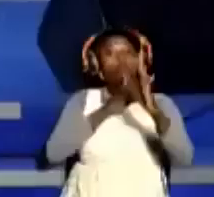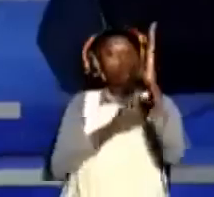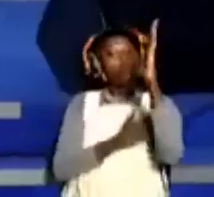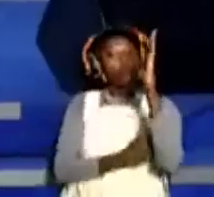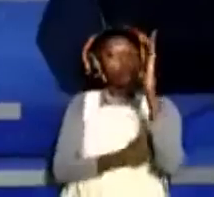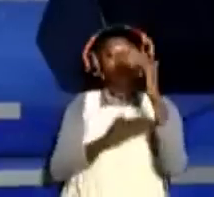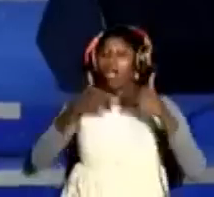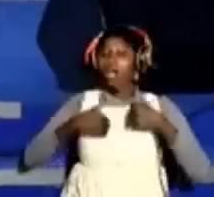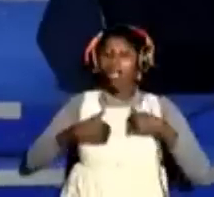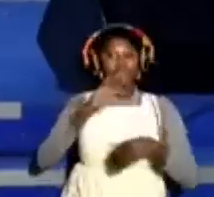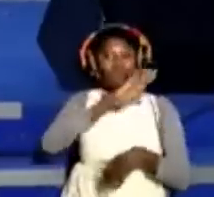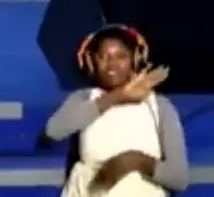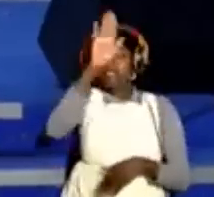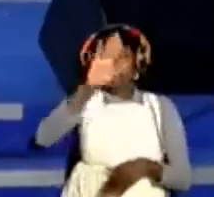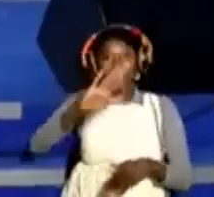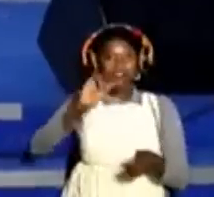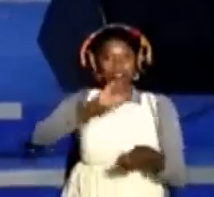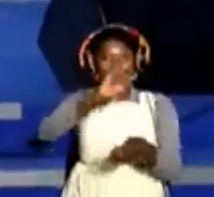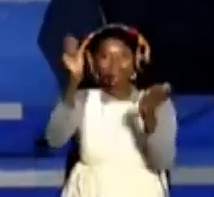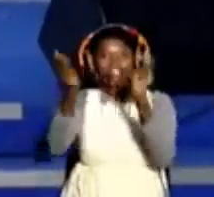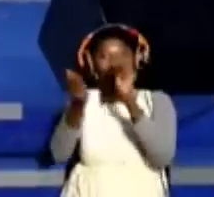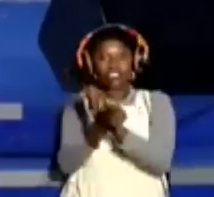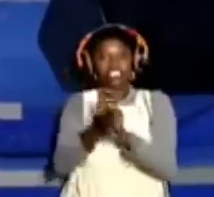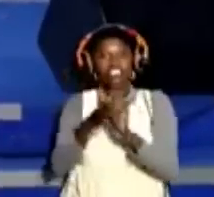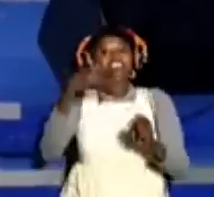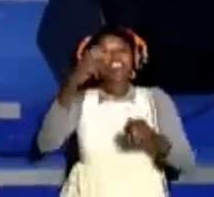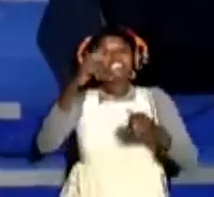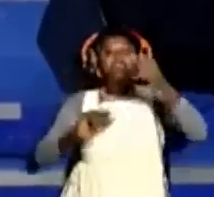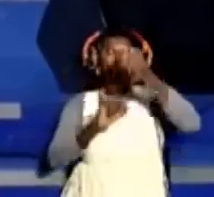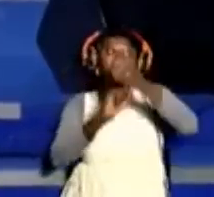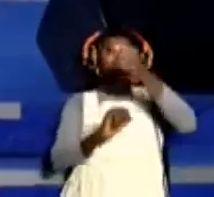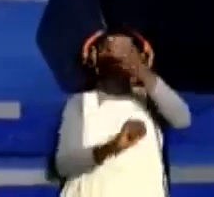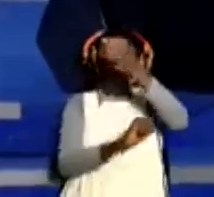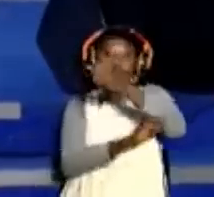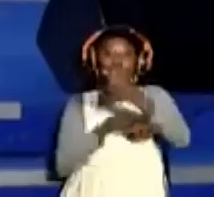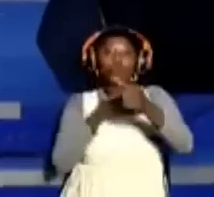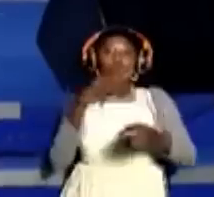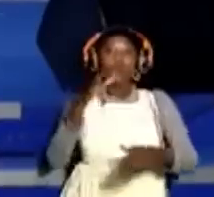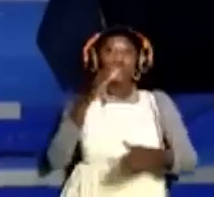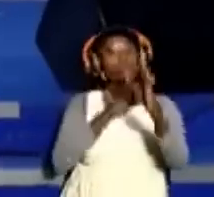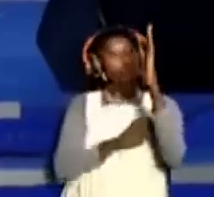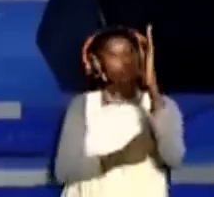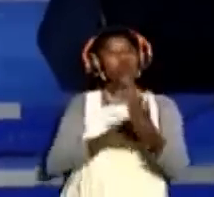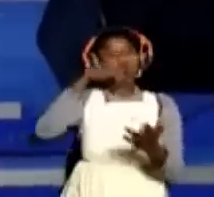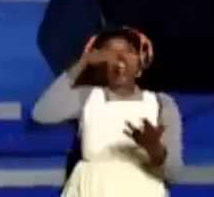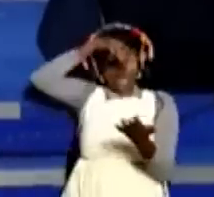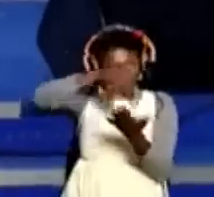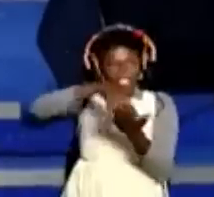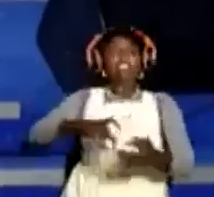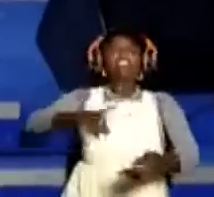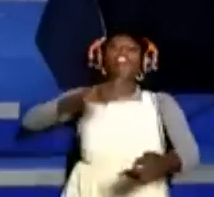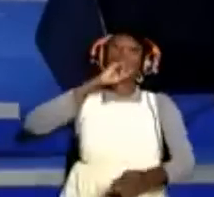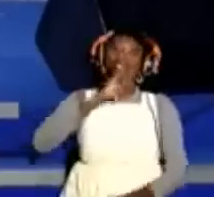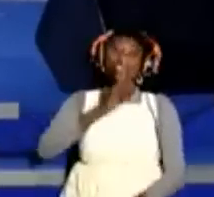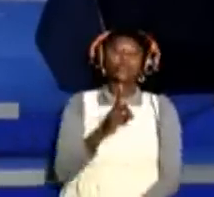God has not changed. The foundation of God standeth sure.